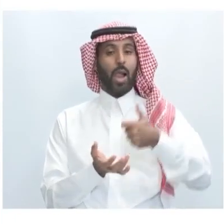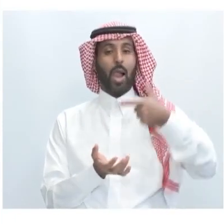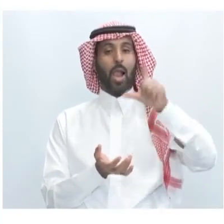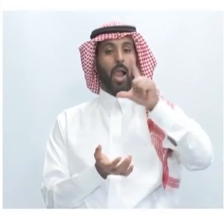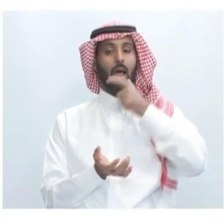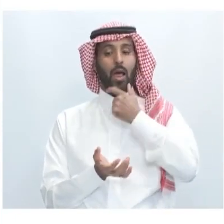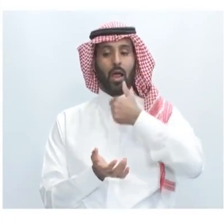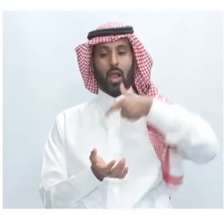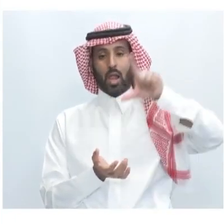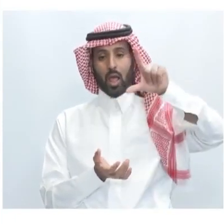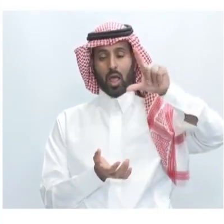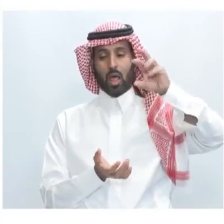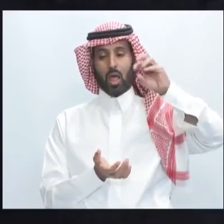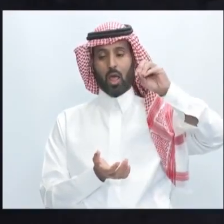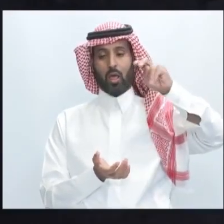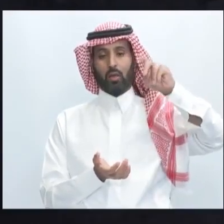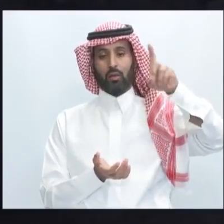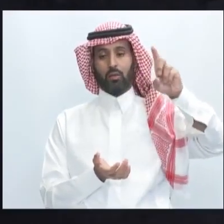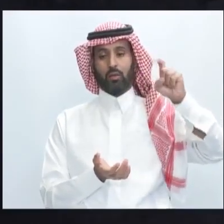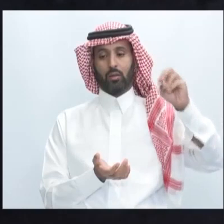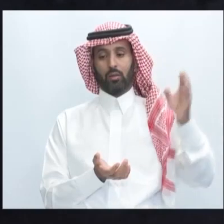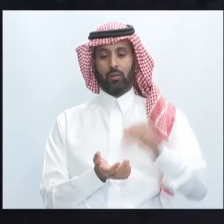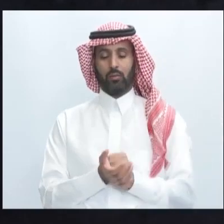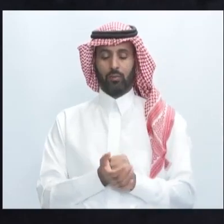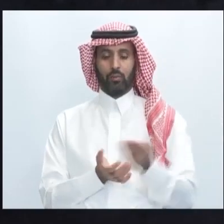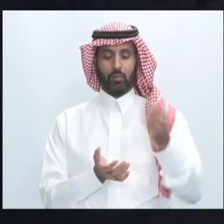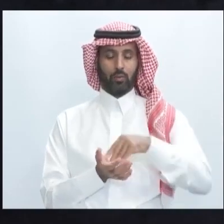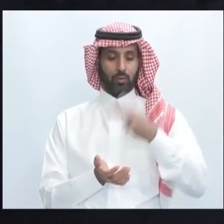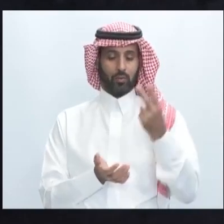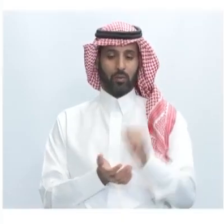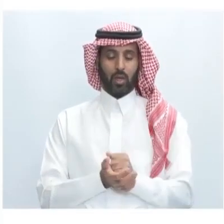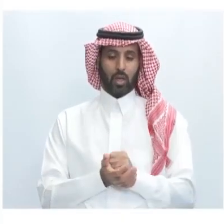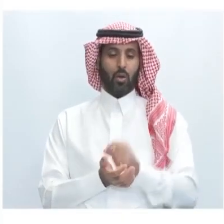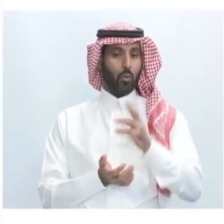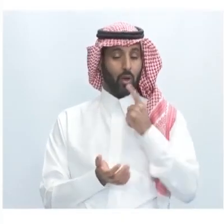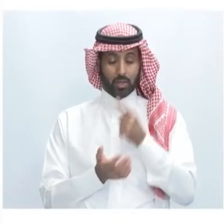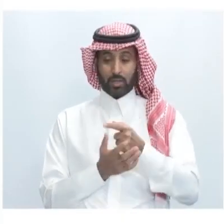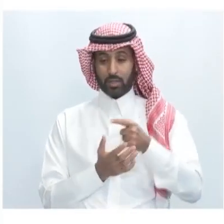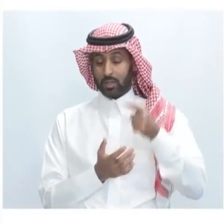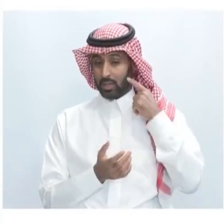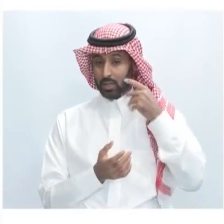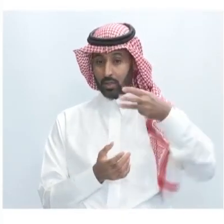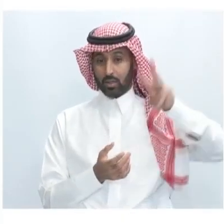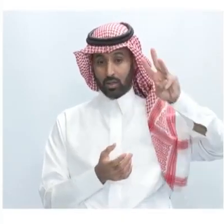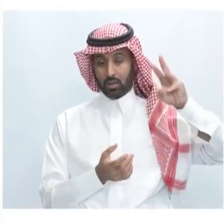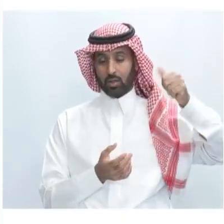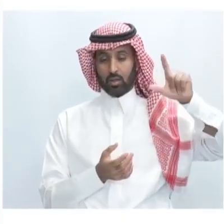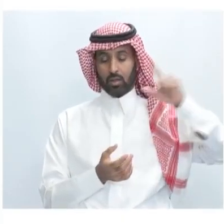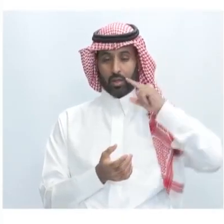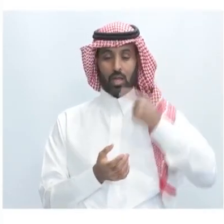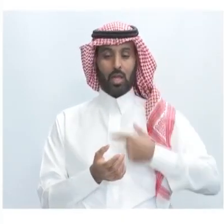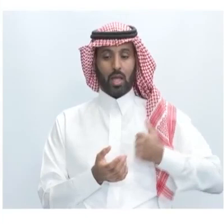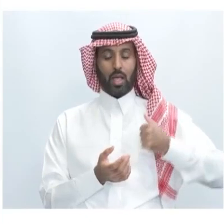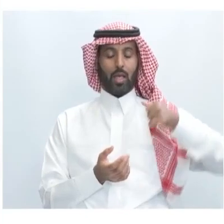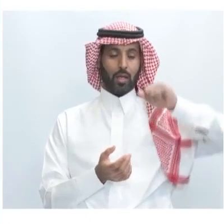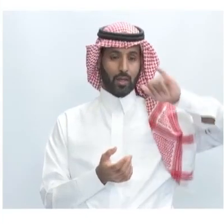together last year. Excellent, you were correct. Number two, will James attend Harvard University in the